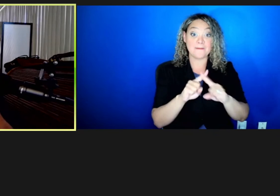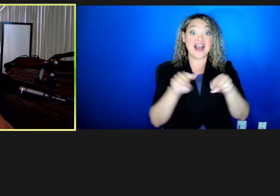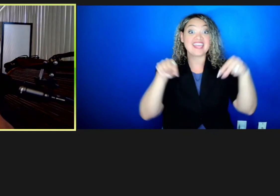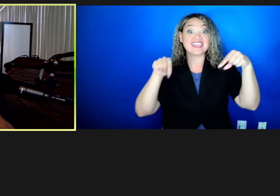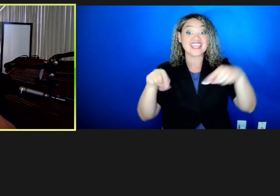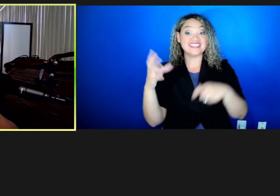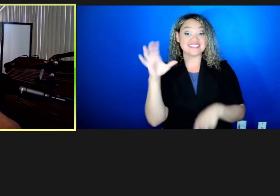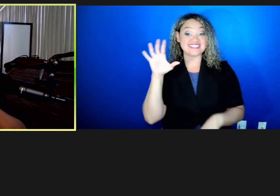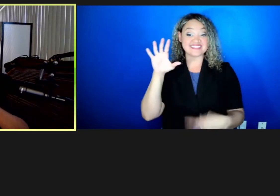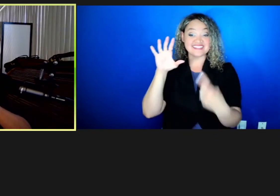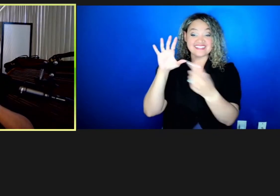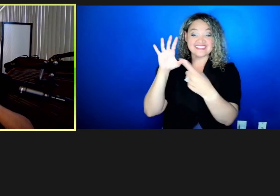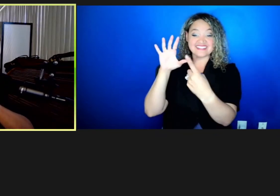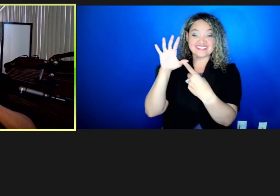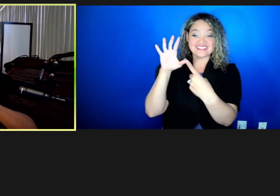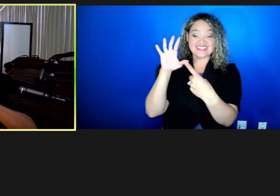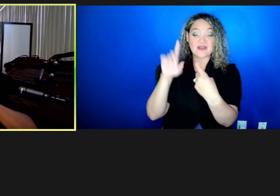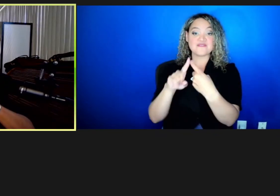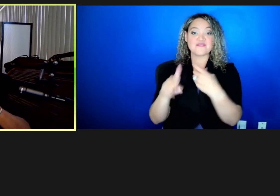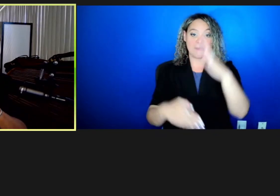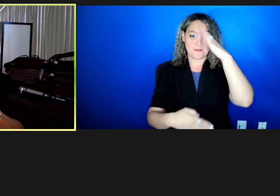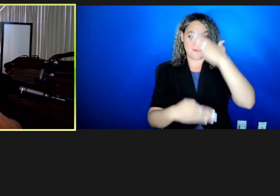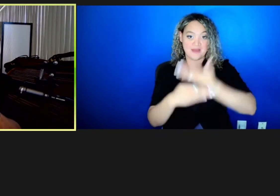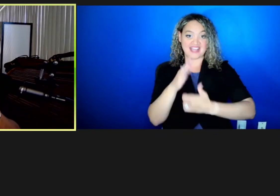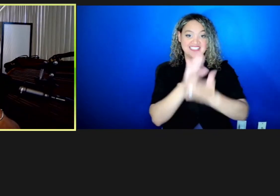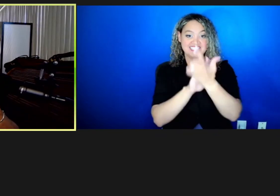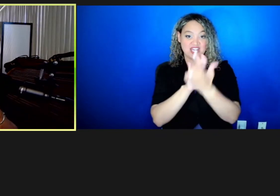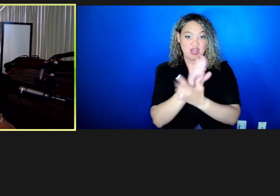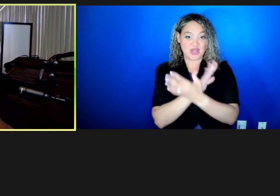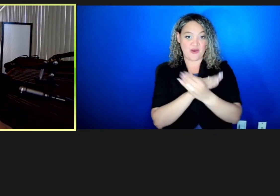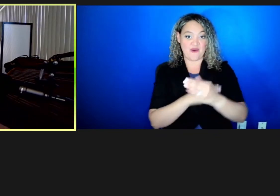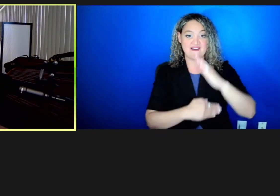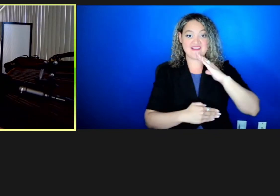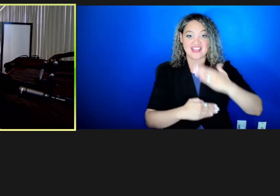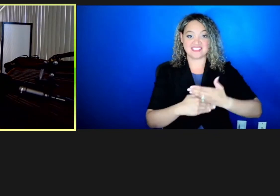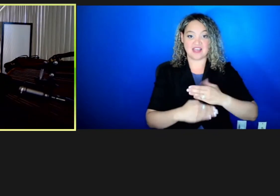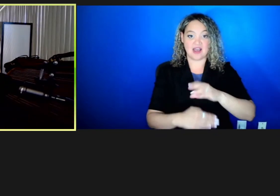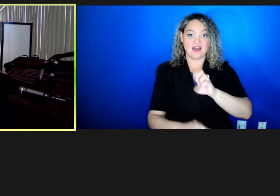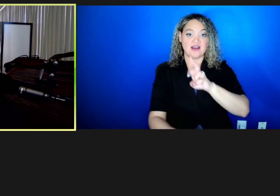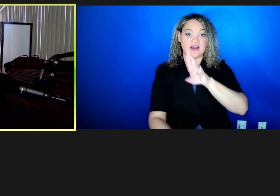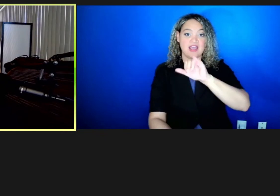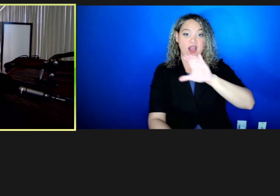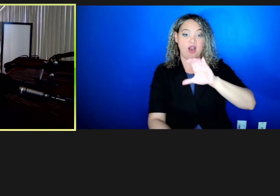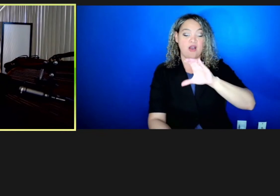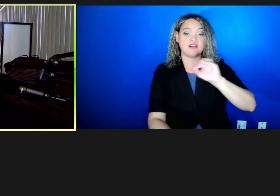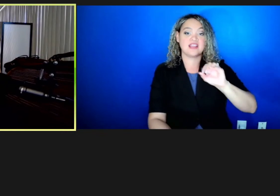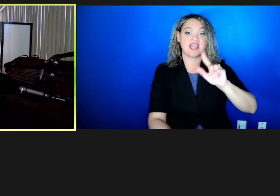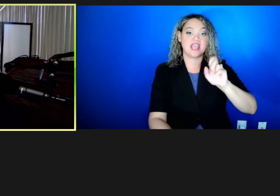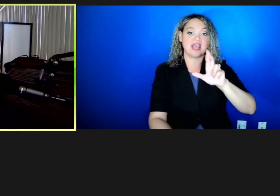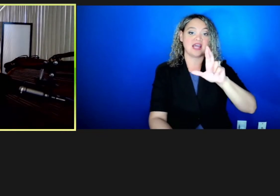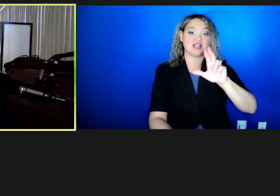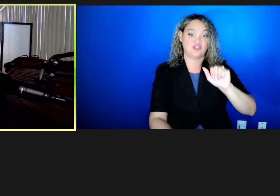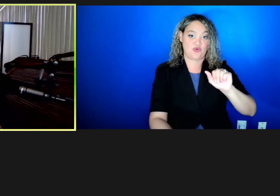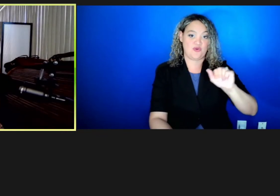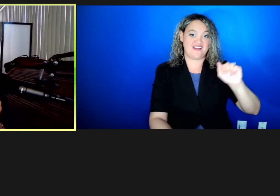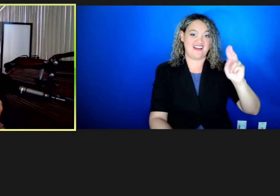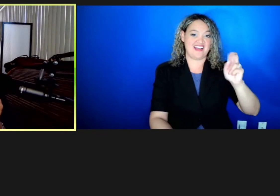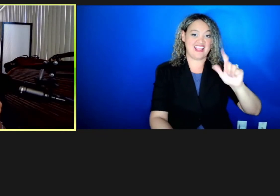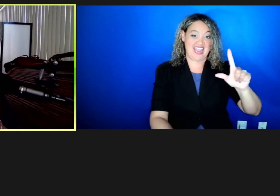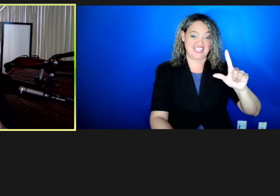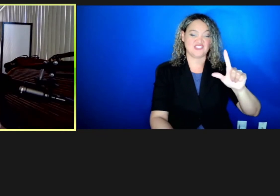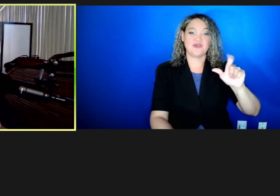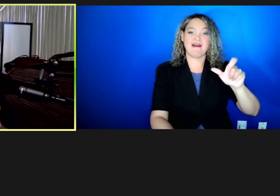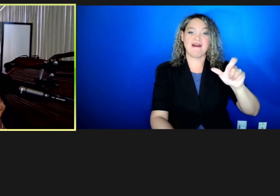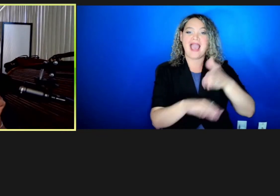which was given to me by my son-in-law and daughter, Eric and Laura Angel, following a trip of theirs to